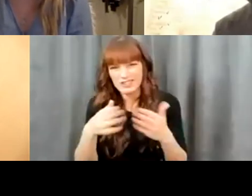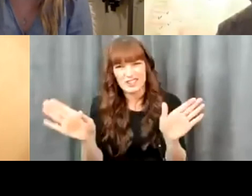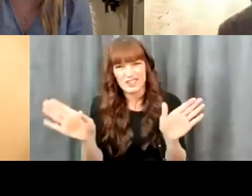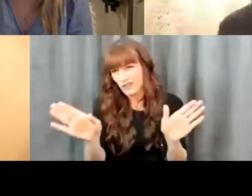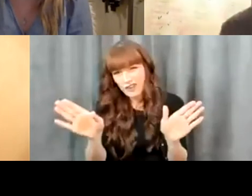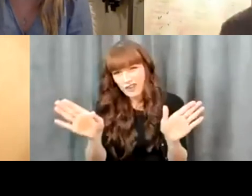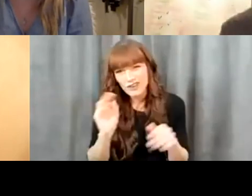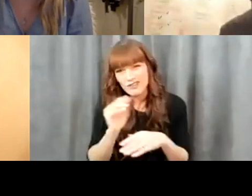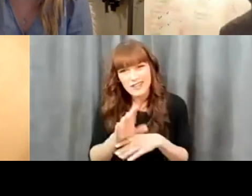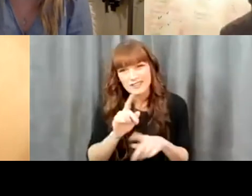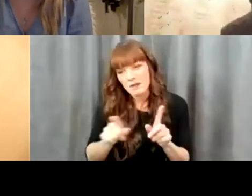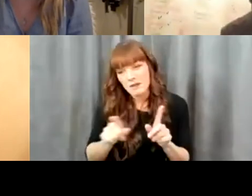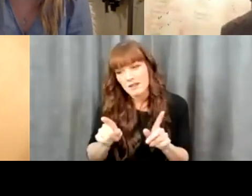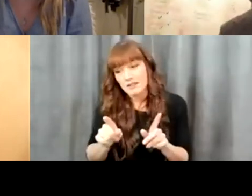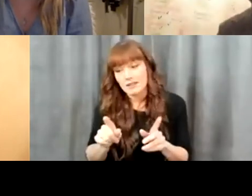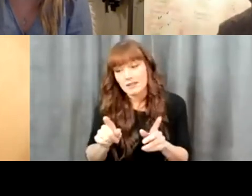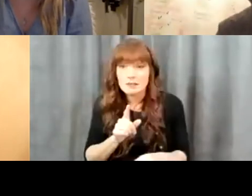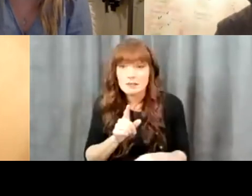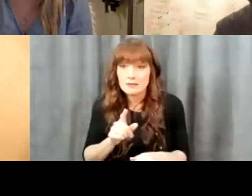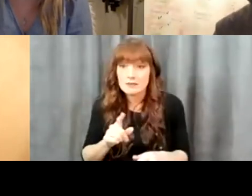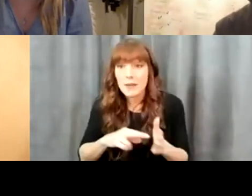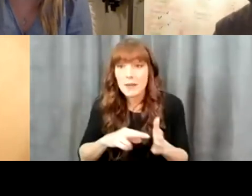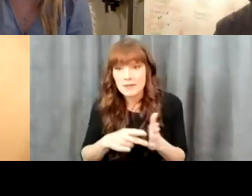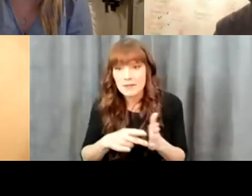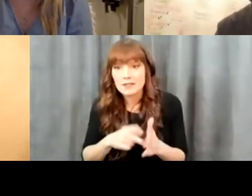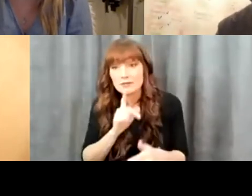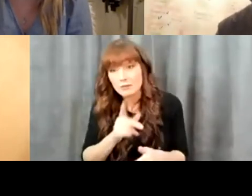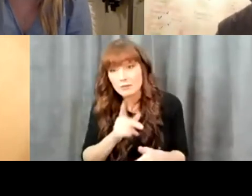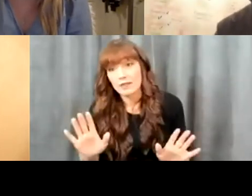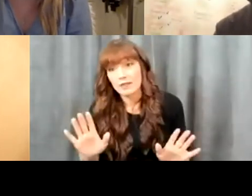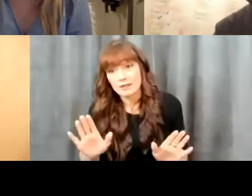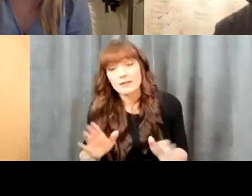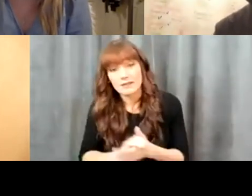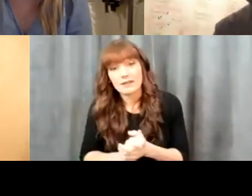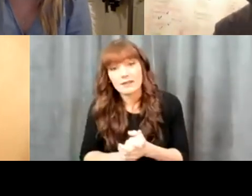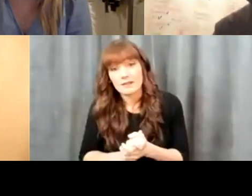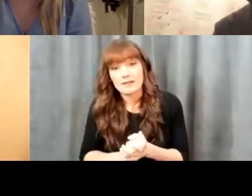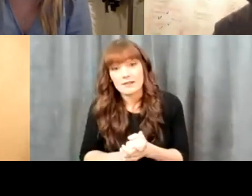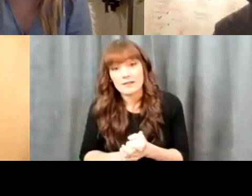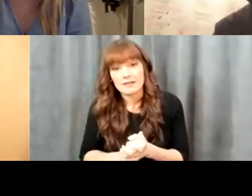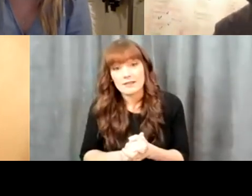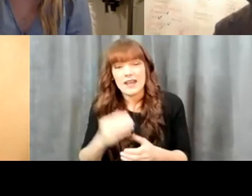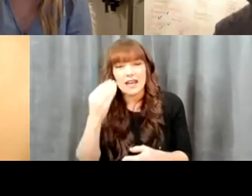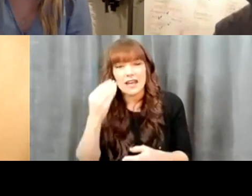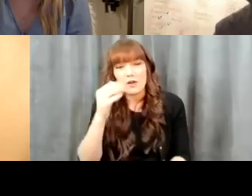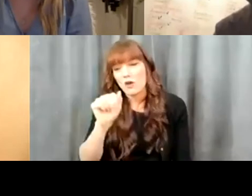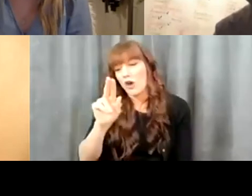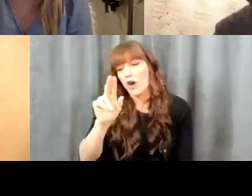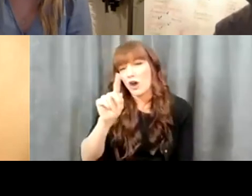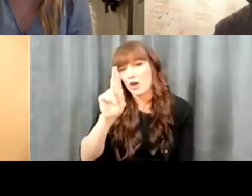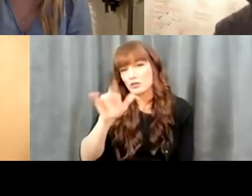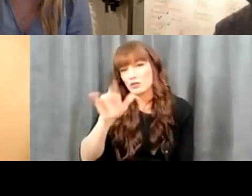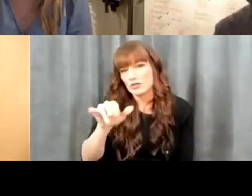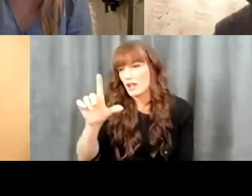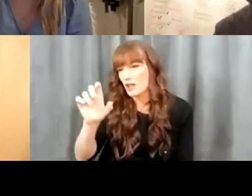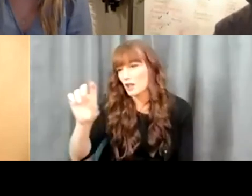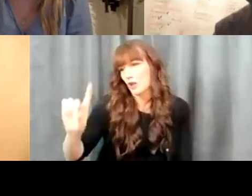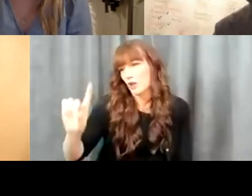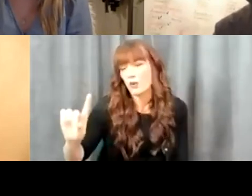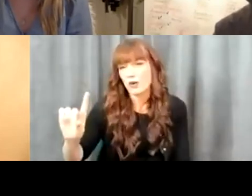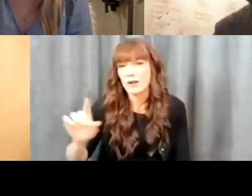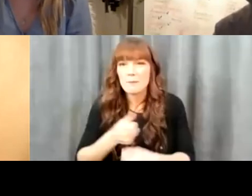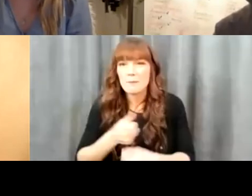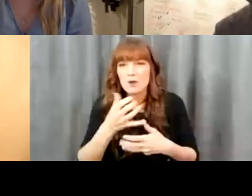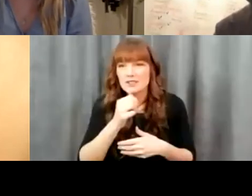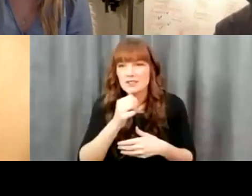advice. But I mean it sincerely. I think that I'm a really big Audre Lorde fan, and in Poetry is Not a Luxury,